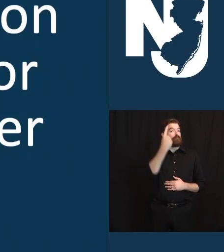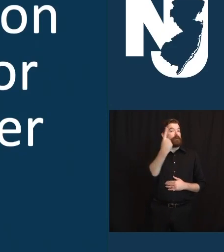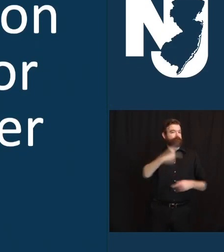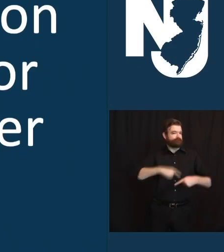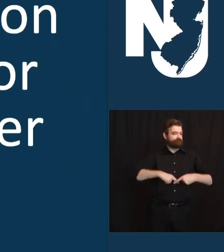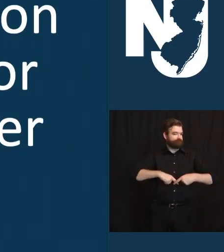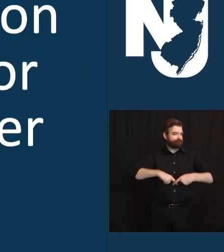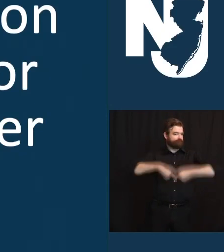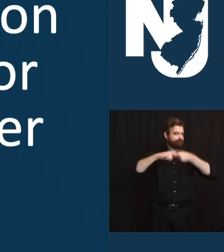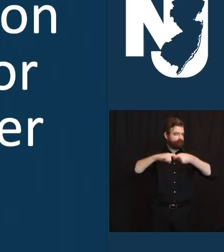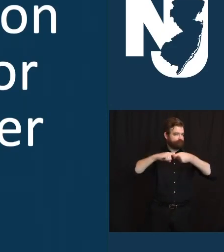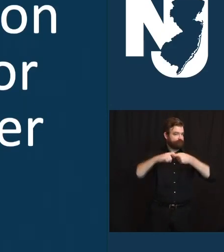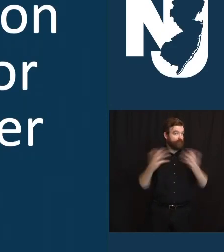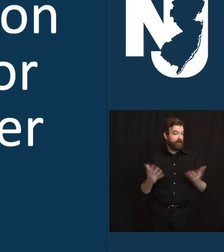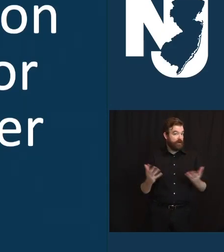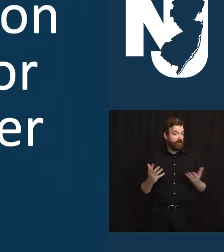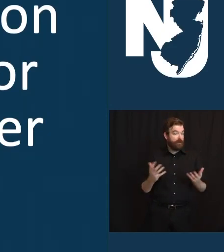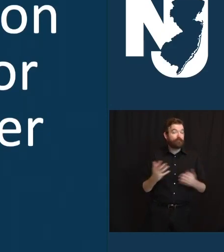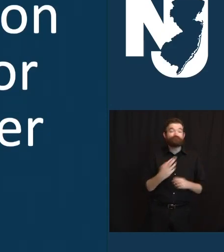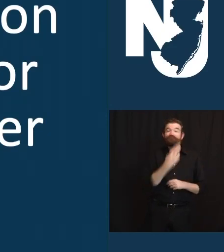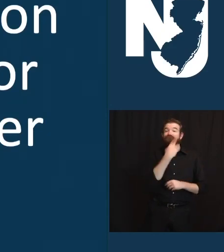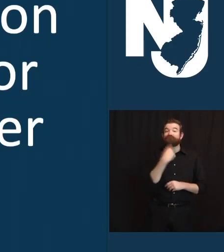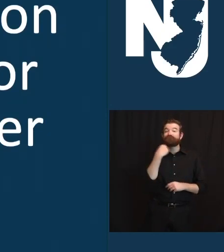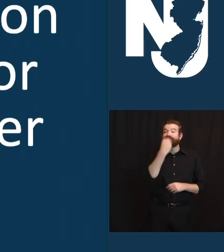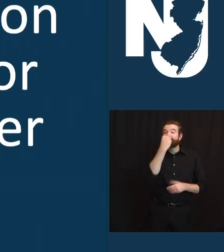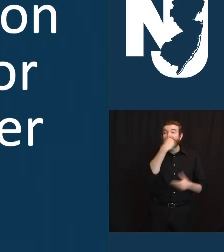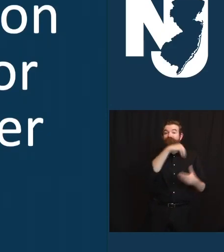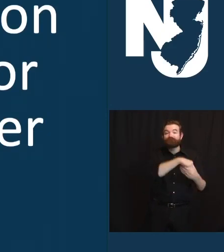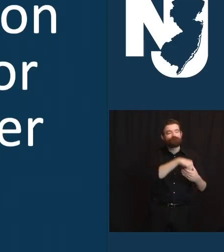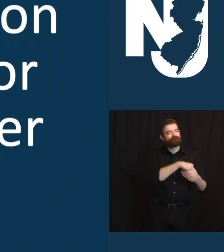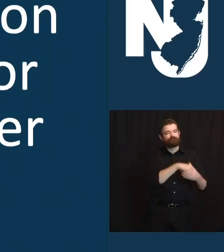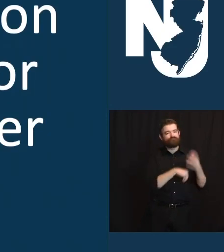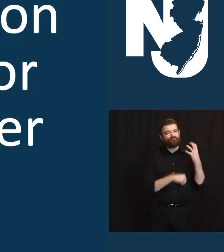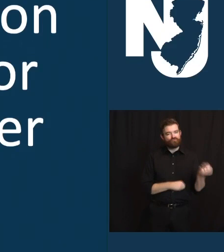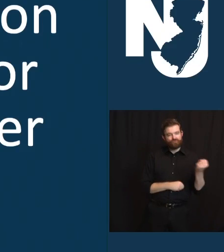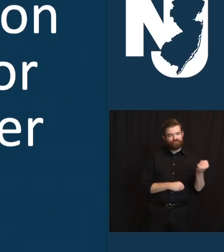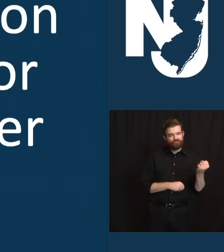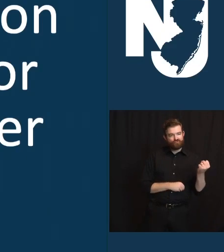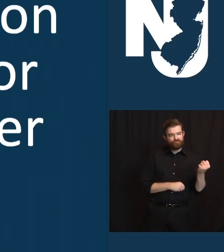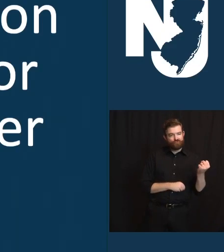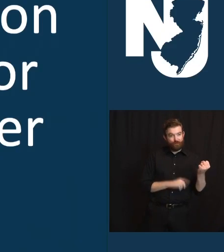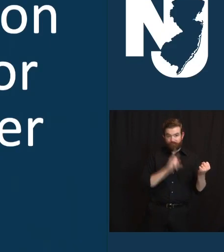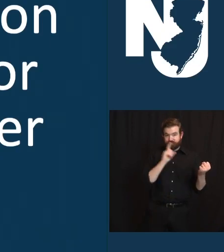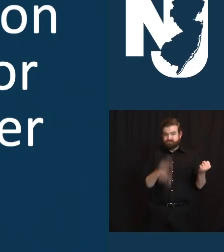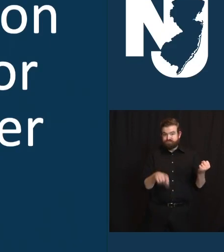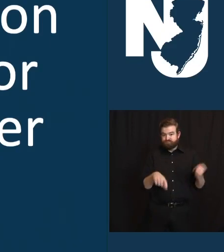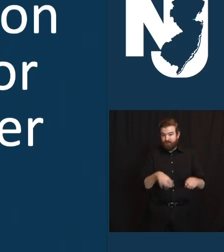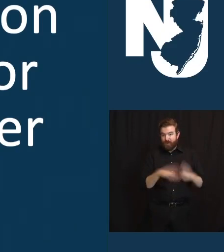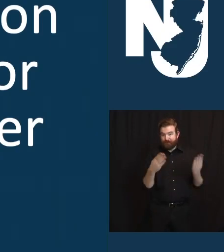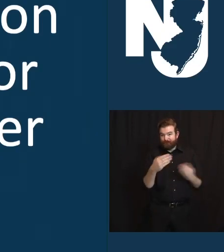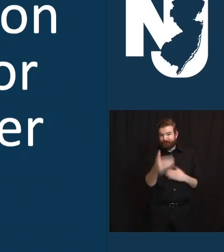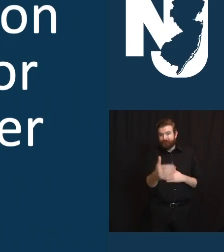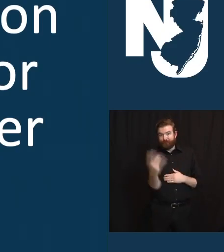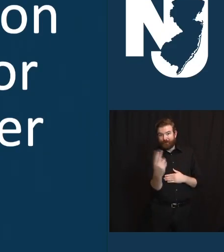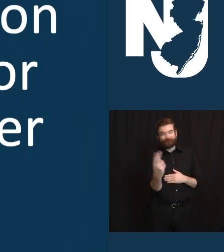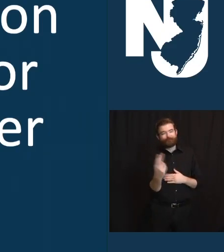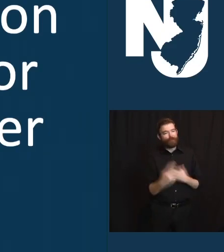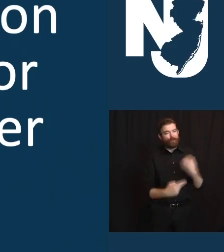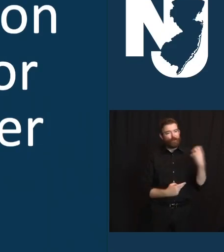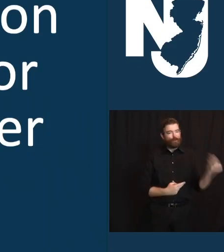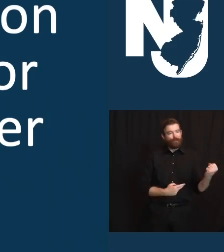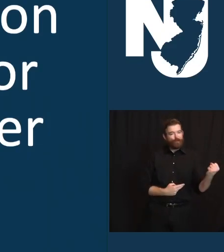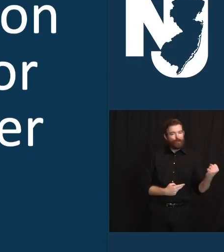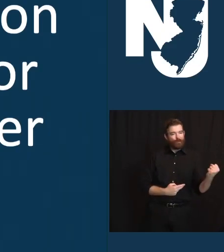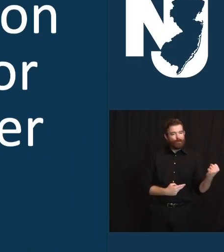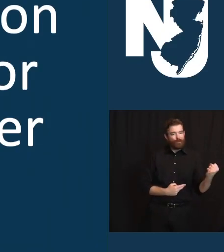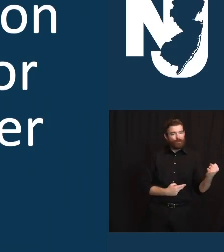dining, which was also to resume this coming Thursday. Under our revised plan, indoor dining